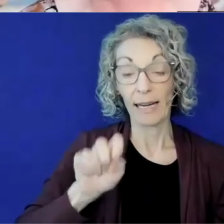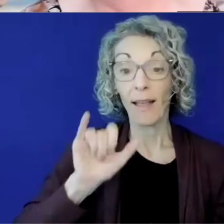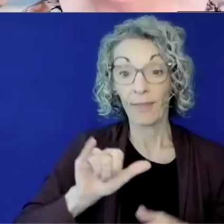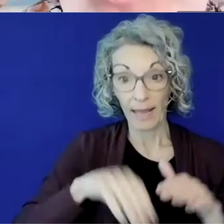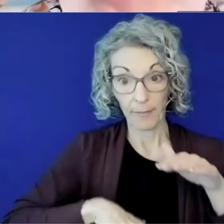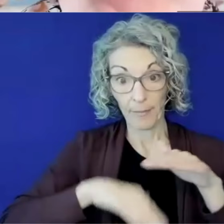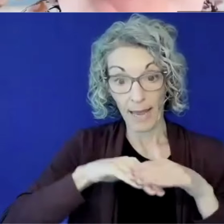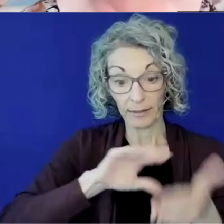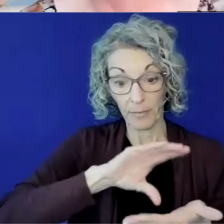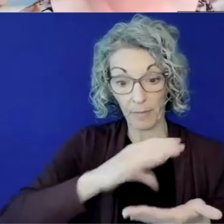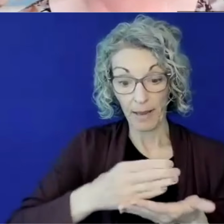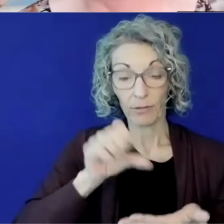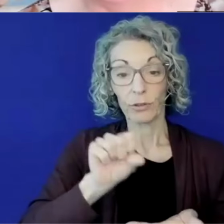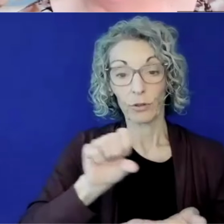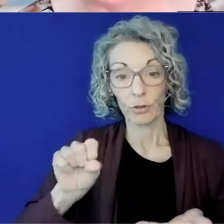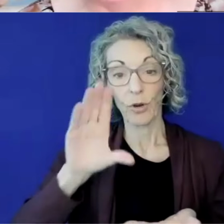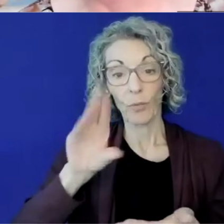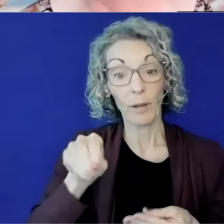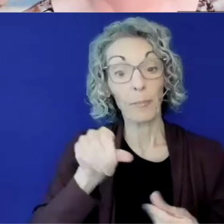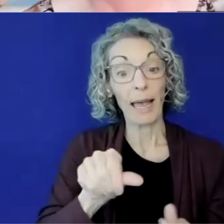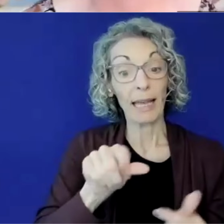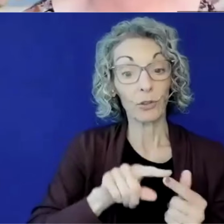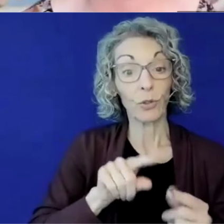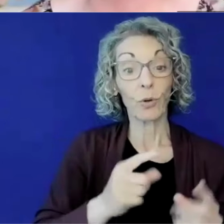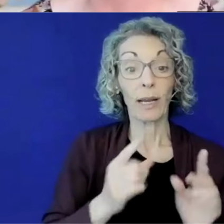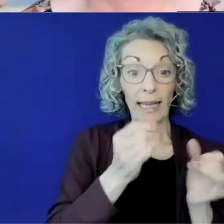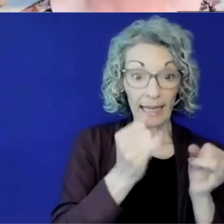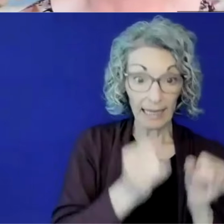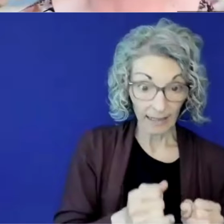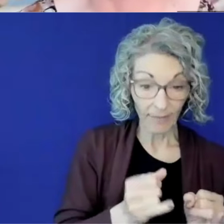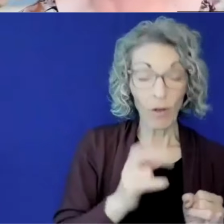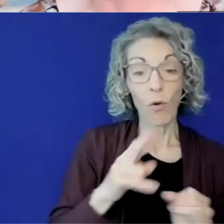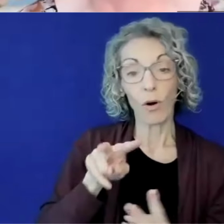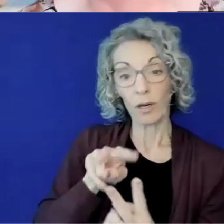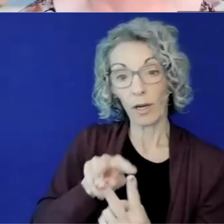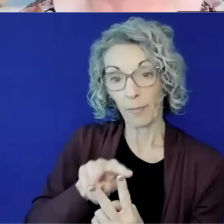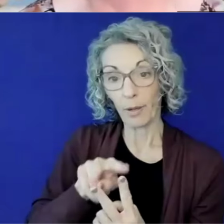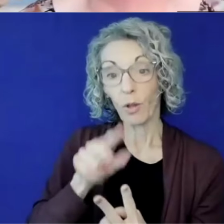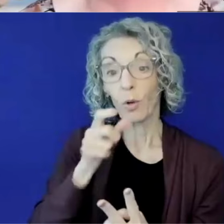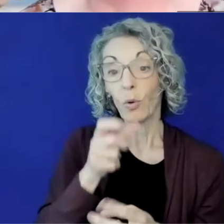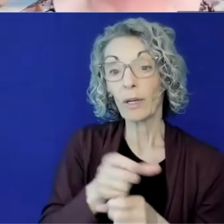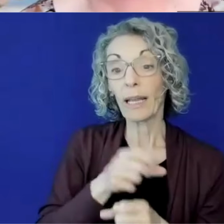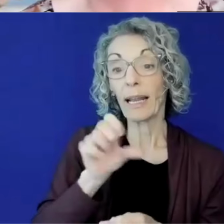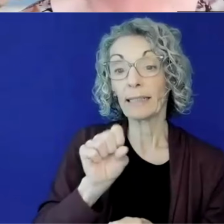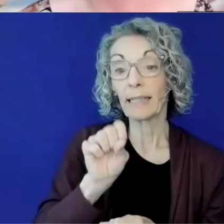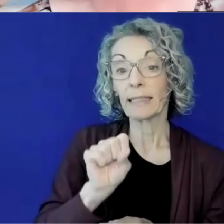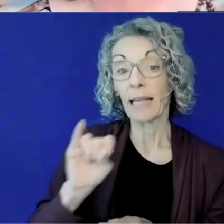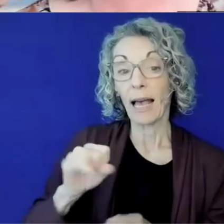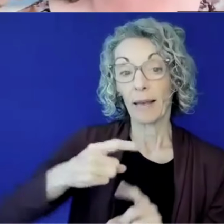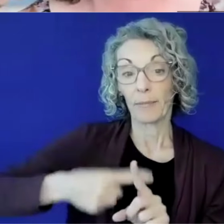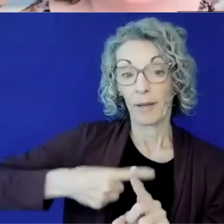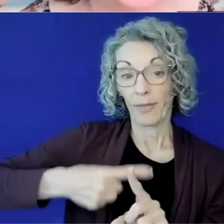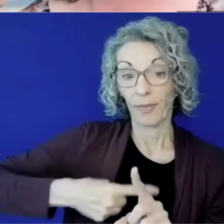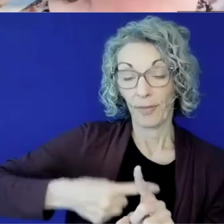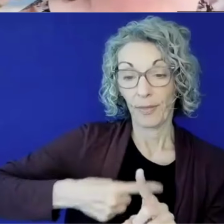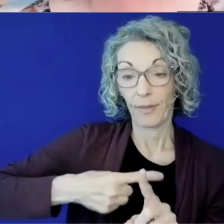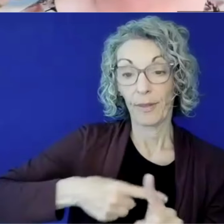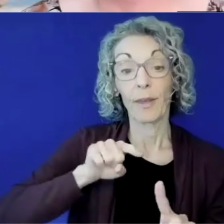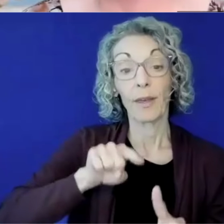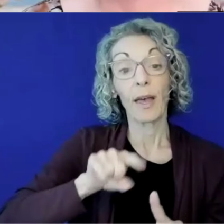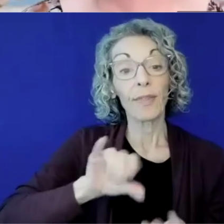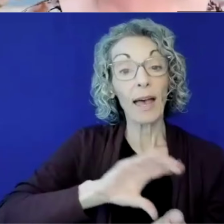pay individuals or couples who receive SSI on a monthly basis. Now, this